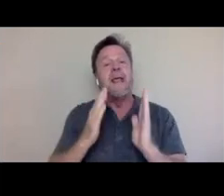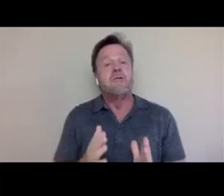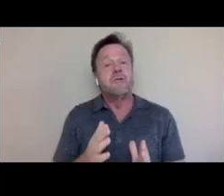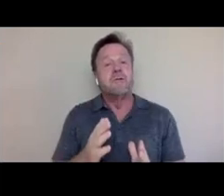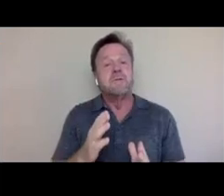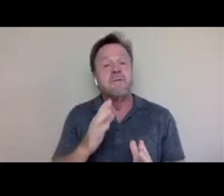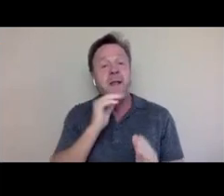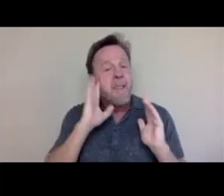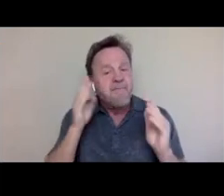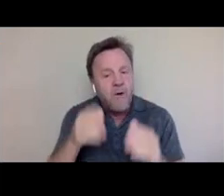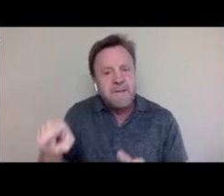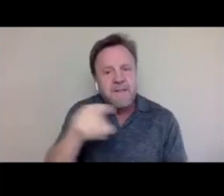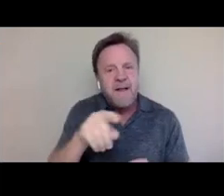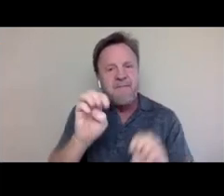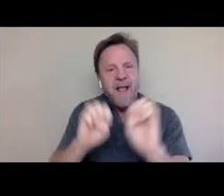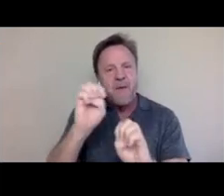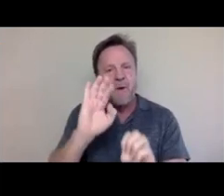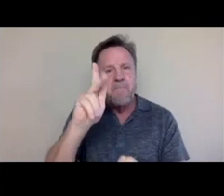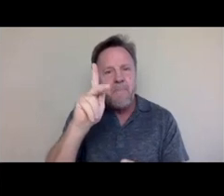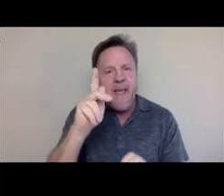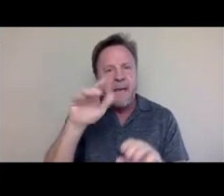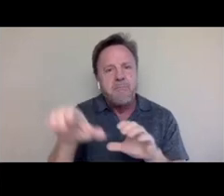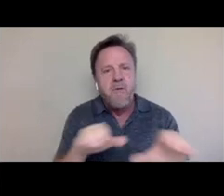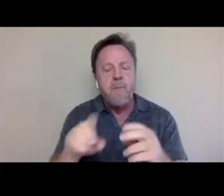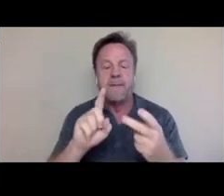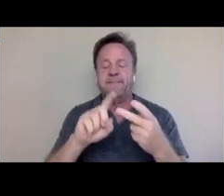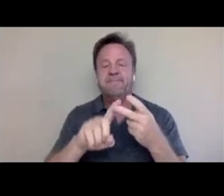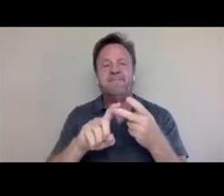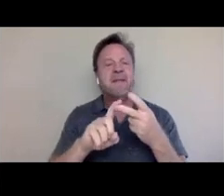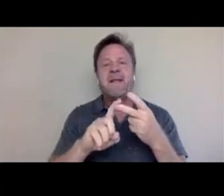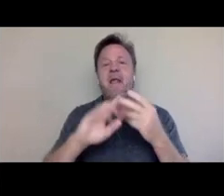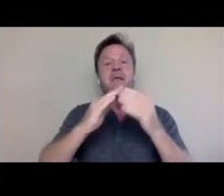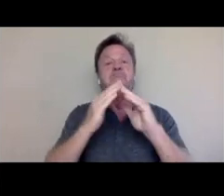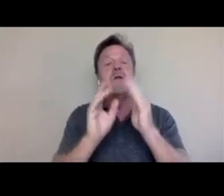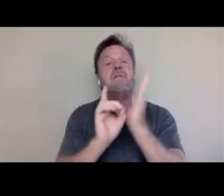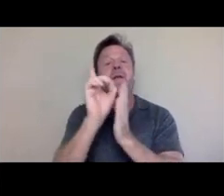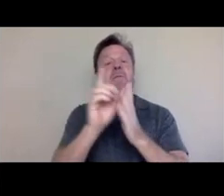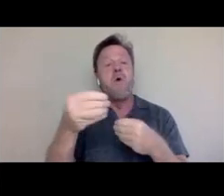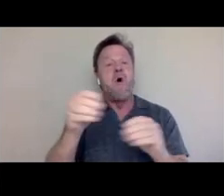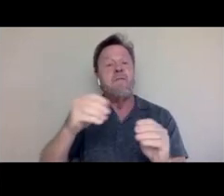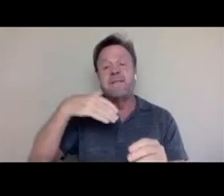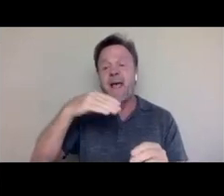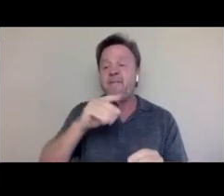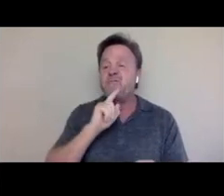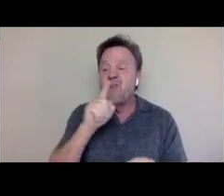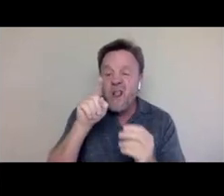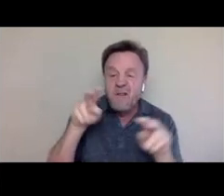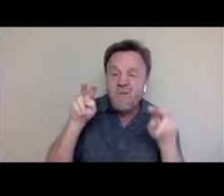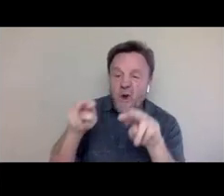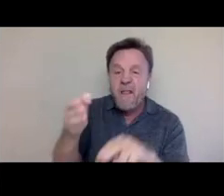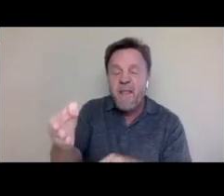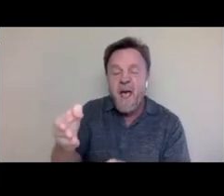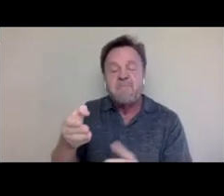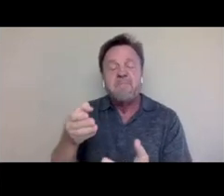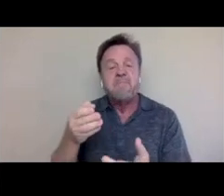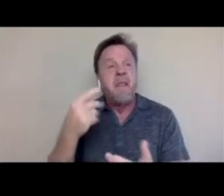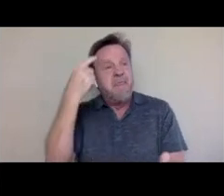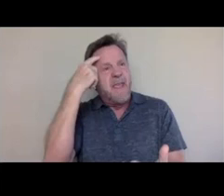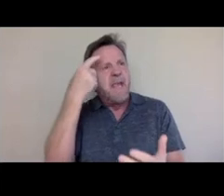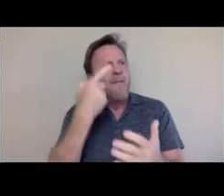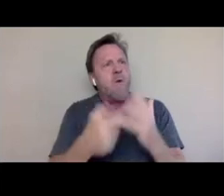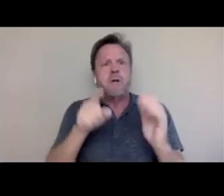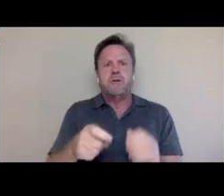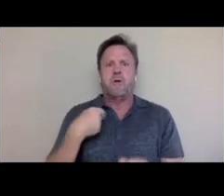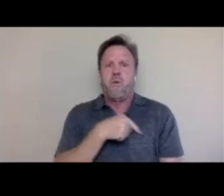evaluating bank performance. They have not been a focus of the community development officers at banks thinking about, well, what should we do